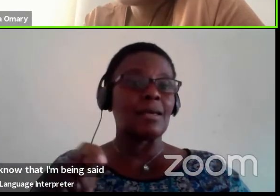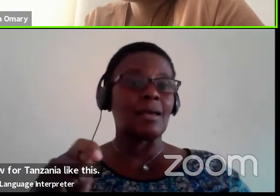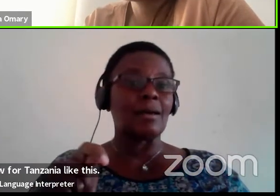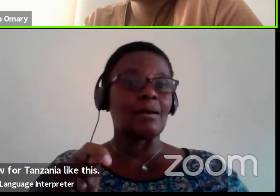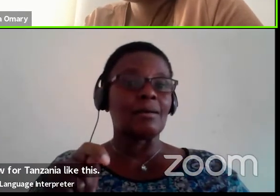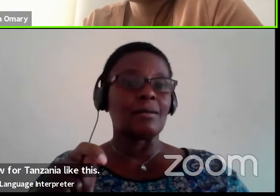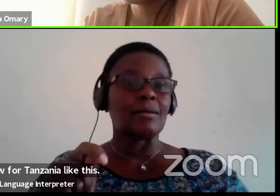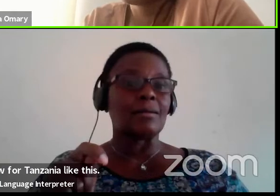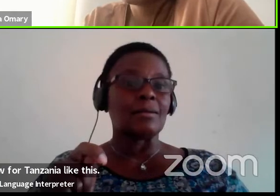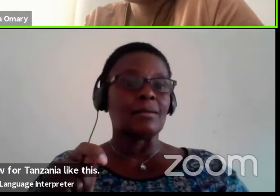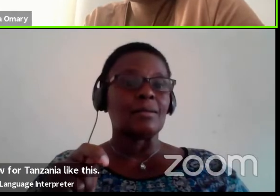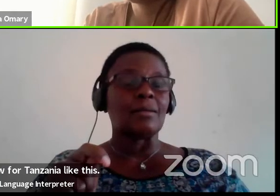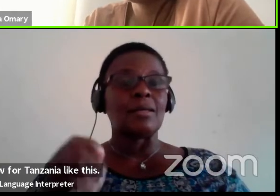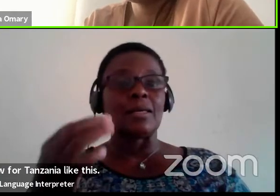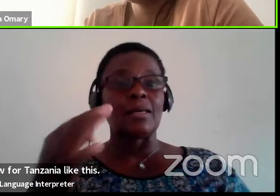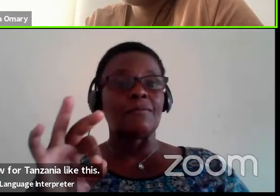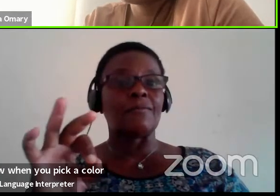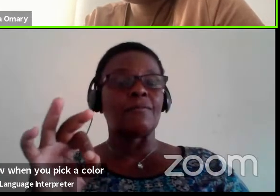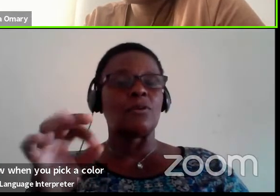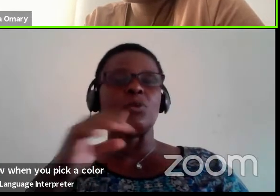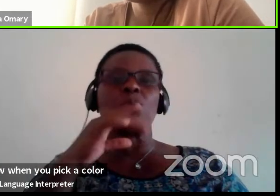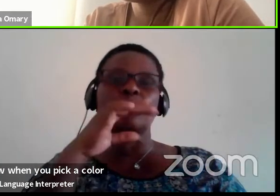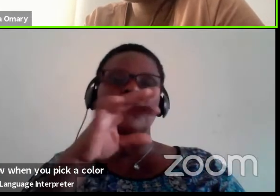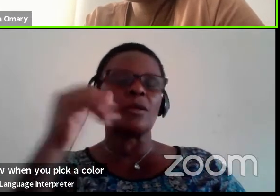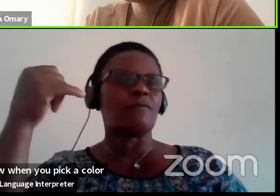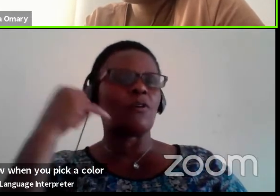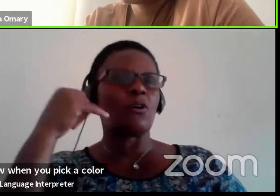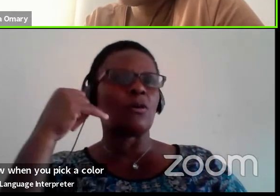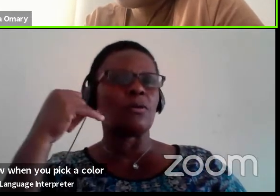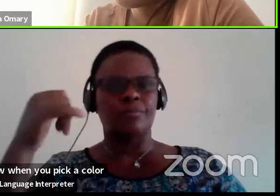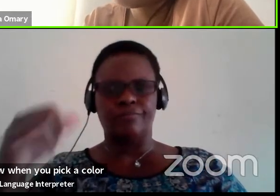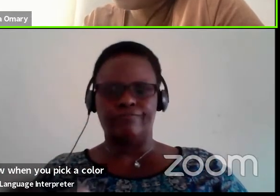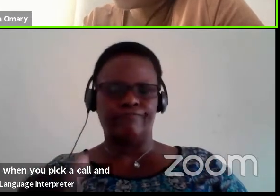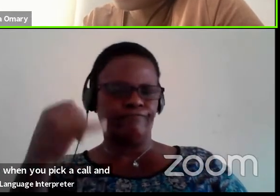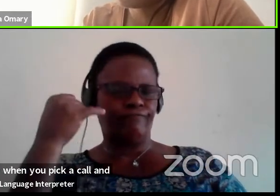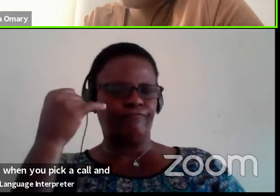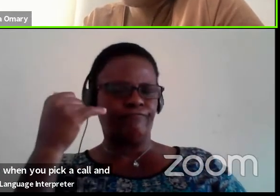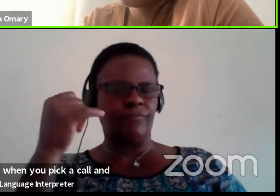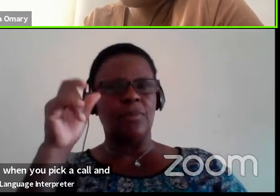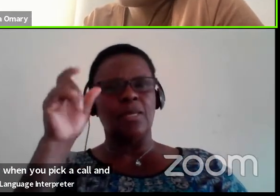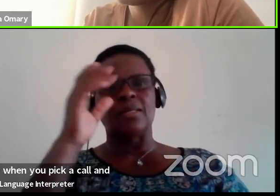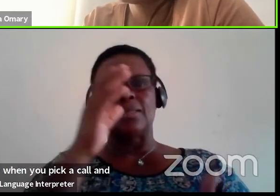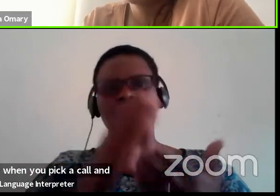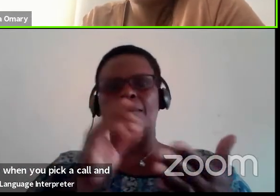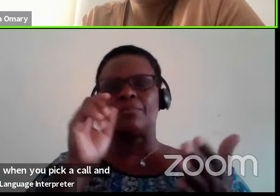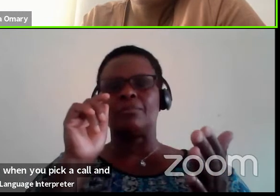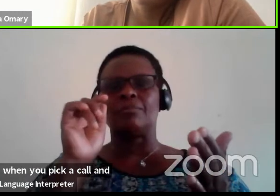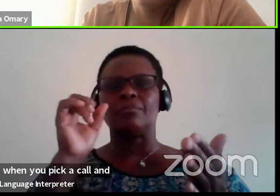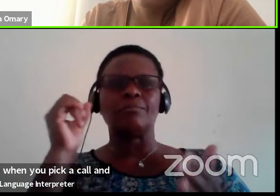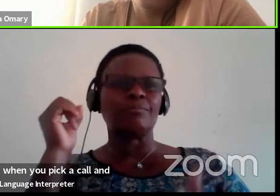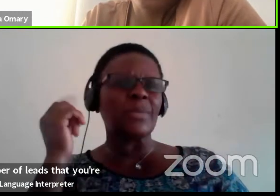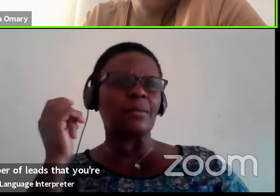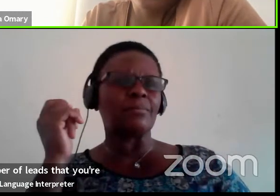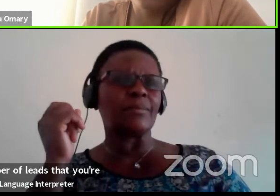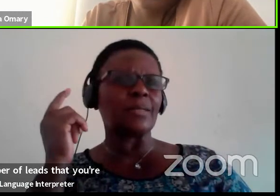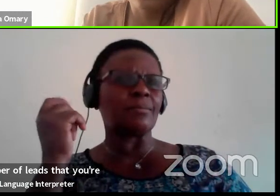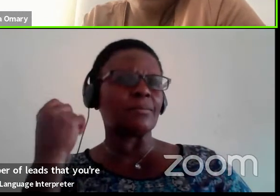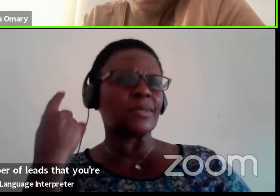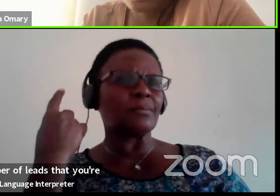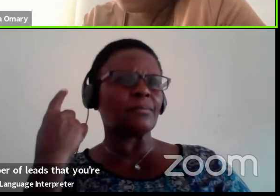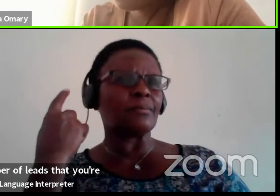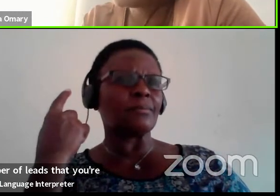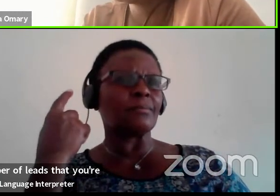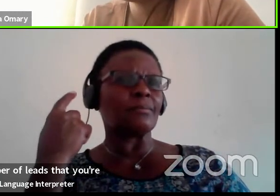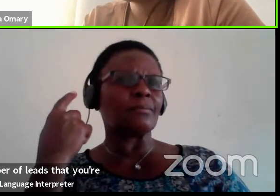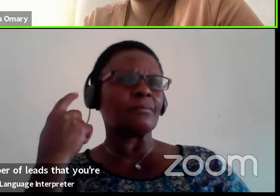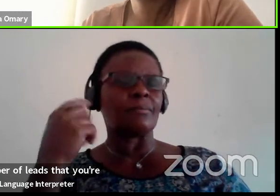of beeps that when you pick a call or when you make a phone call, there's a number of beeps that you hear, that this phone call is